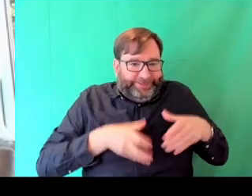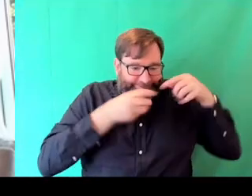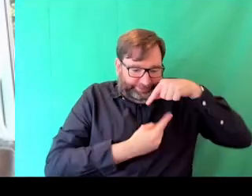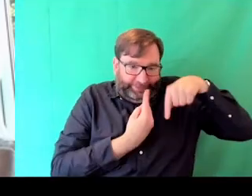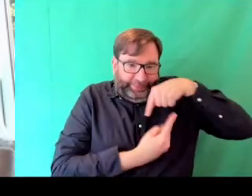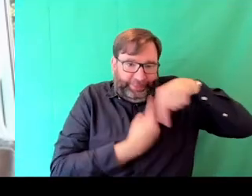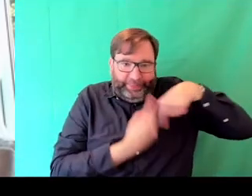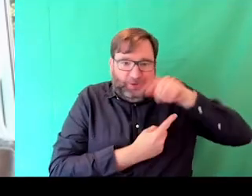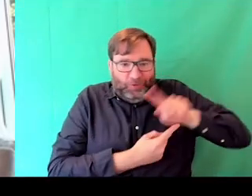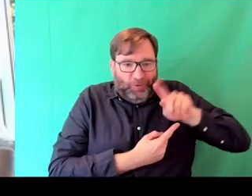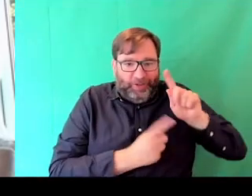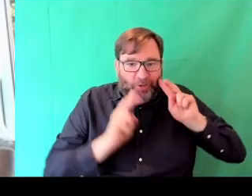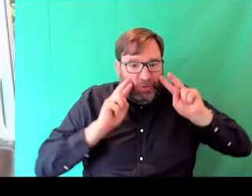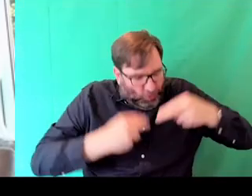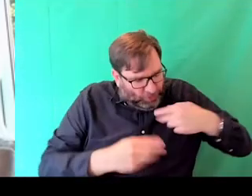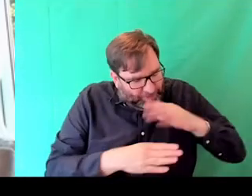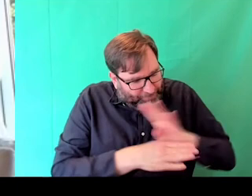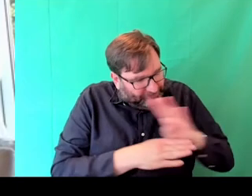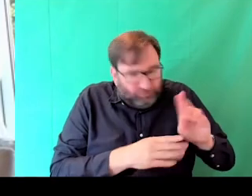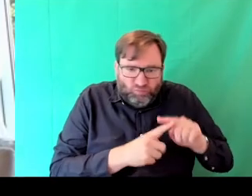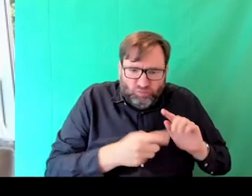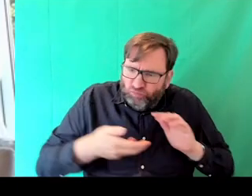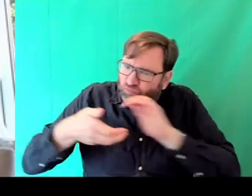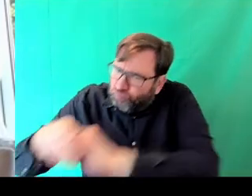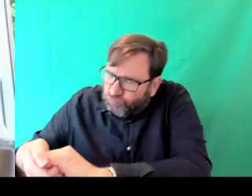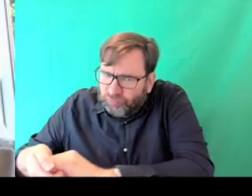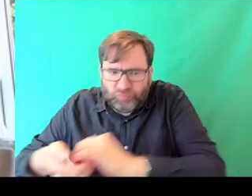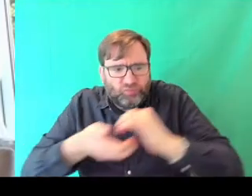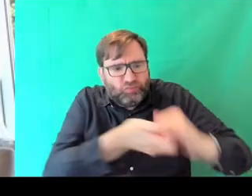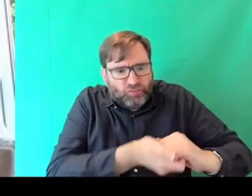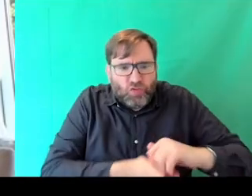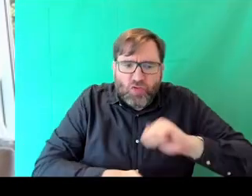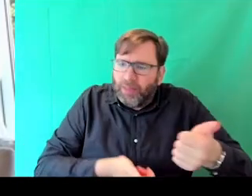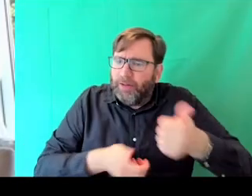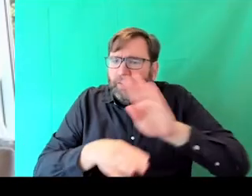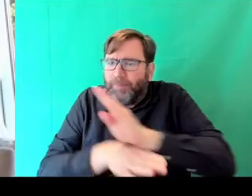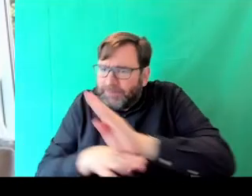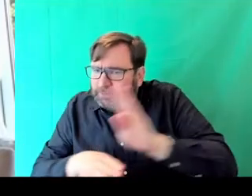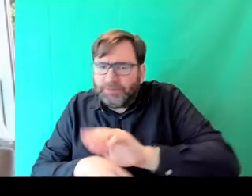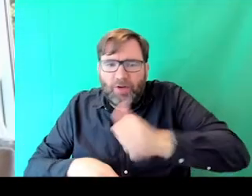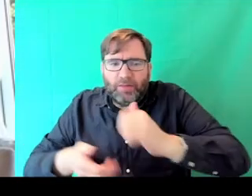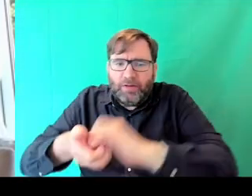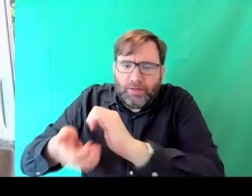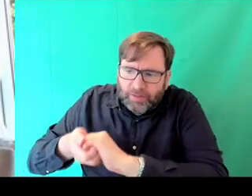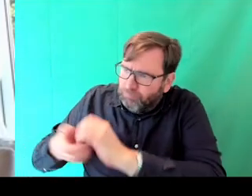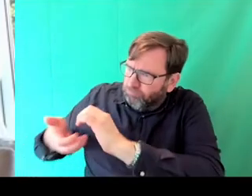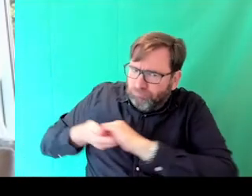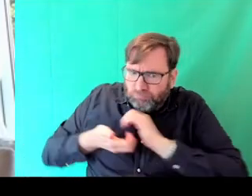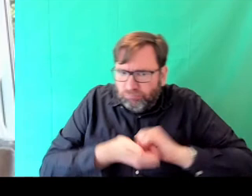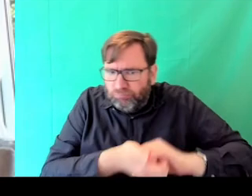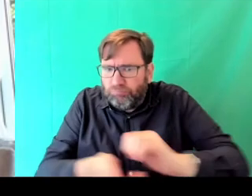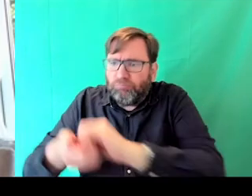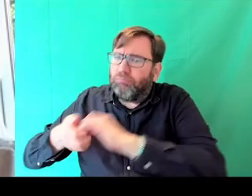really, I guess, value the diverse and inclusive workforce that you could have, because